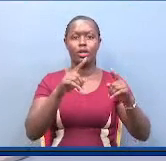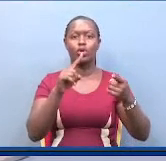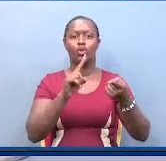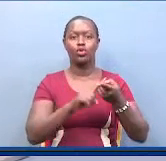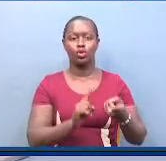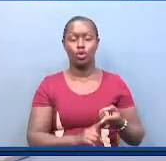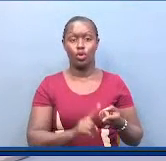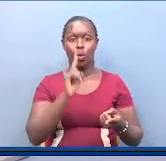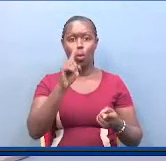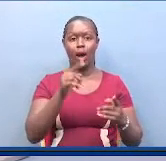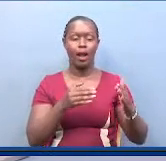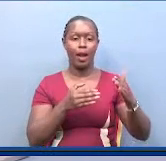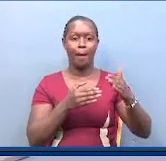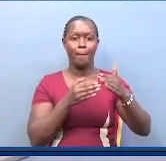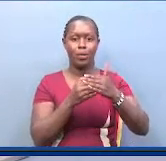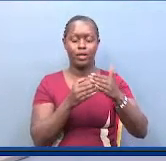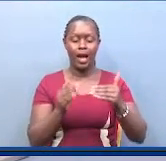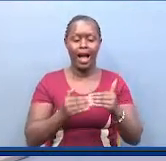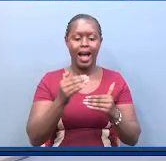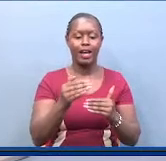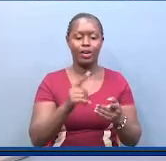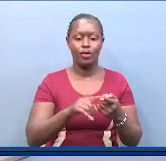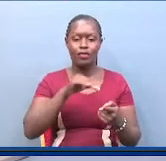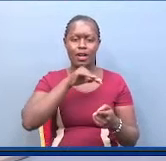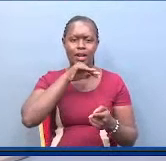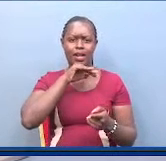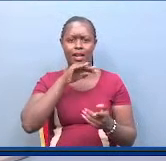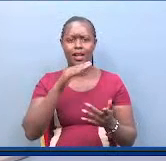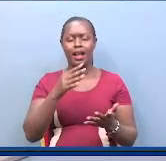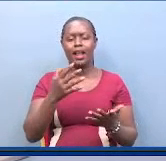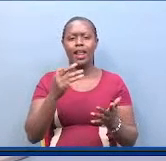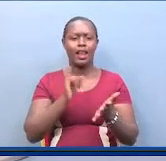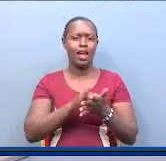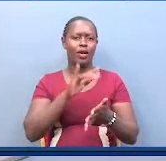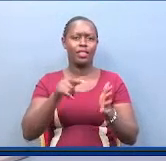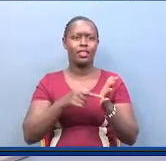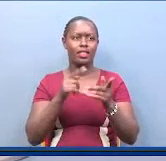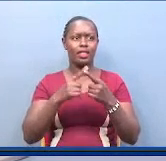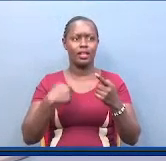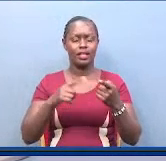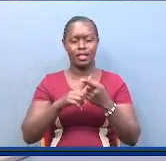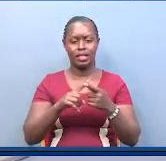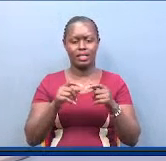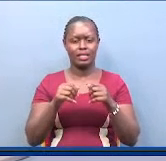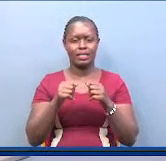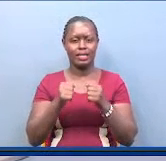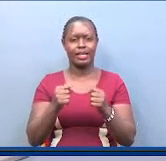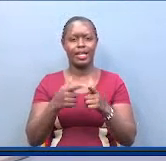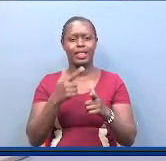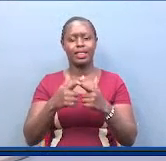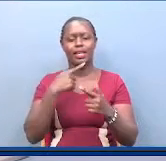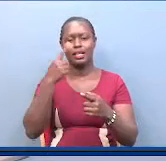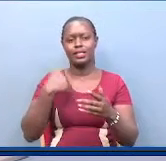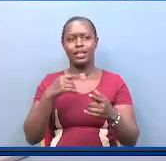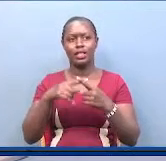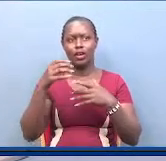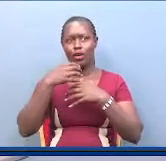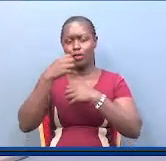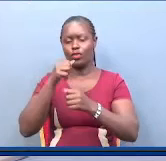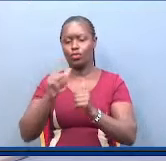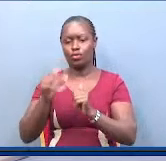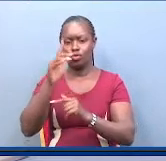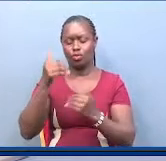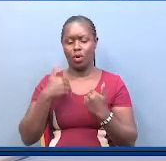1 point ahead of Raila. That is suggestive of a very tight race, isn't it? It's not suggestive of the confidence you are naming that baby